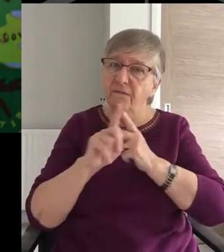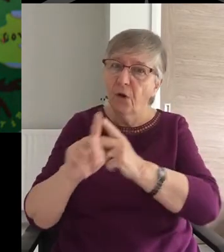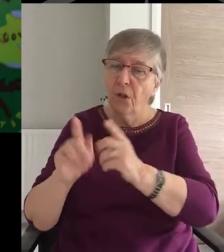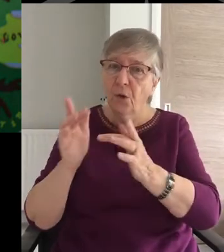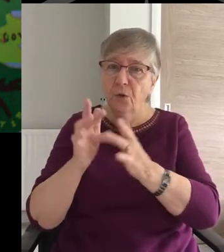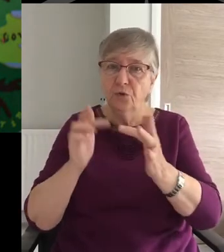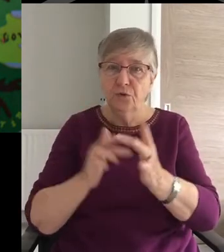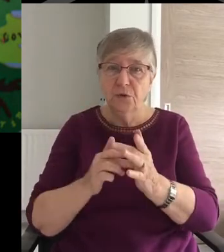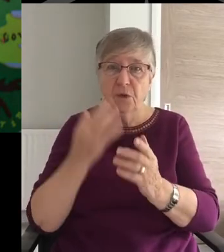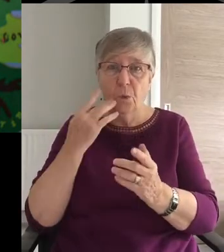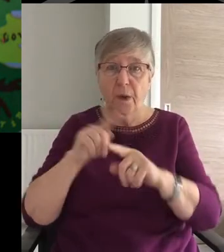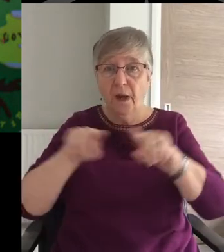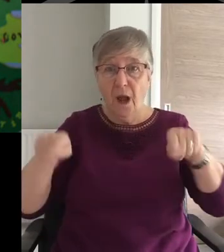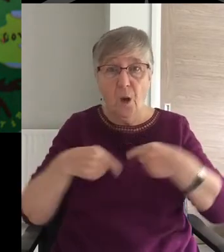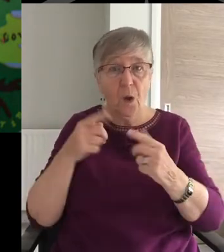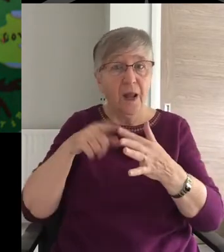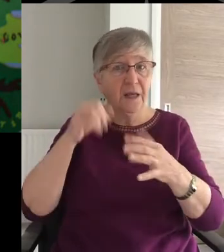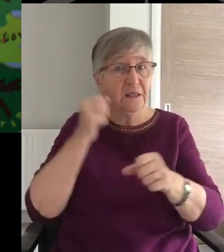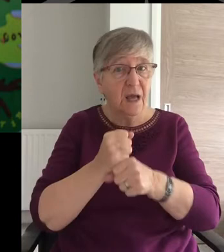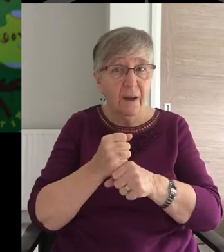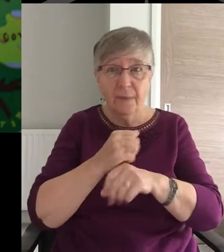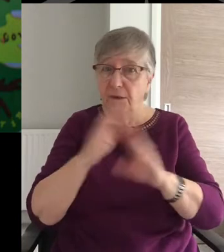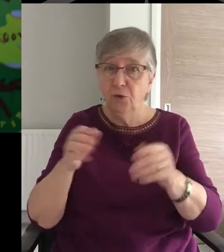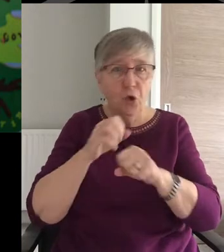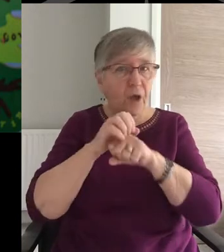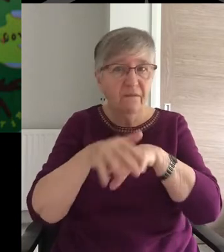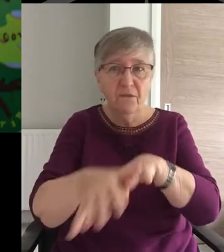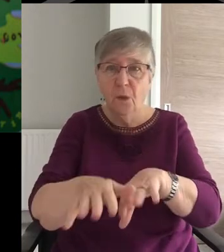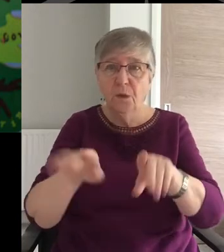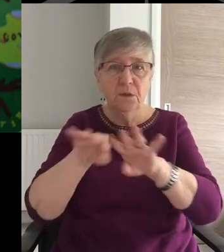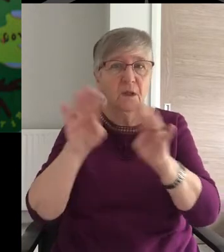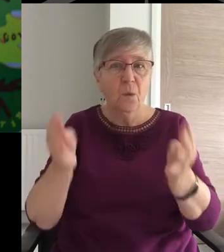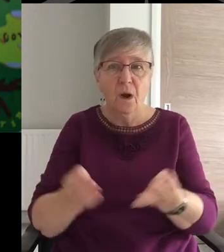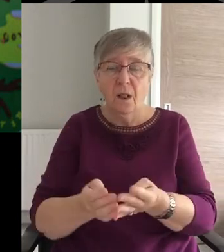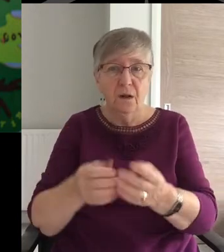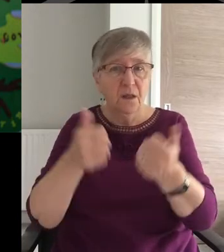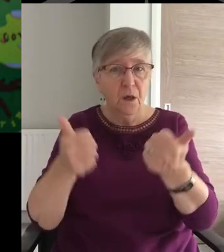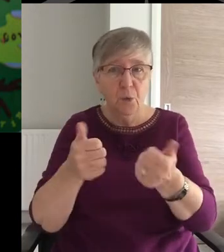our example has not influenced the world for good.